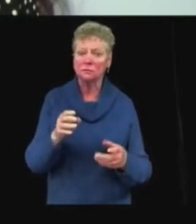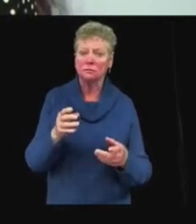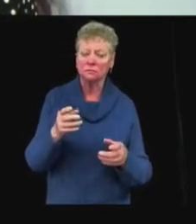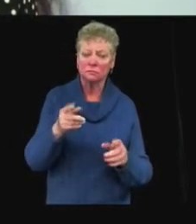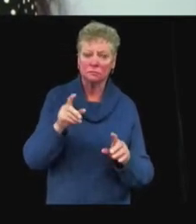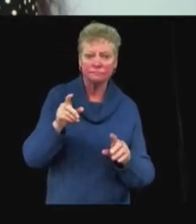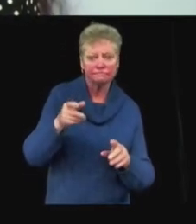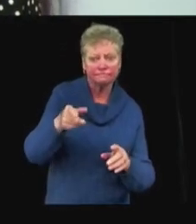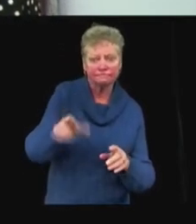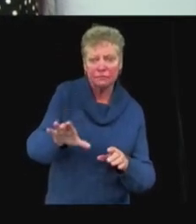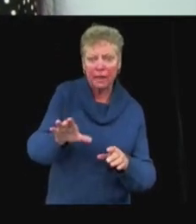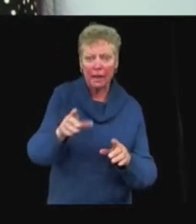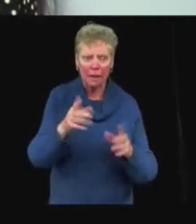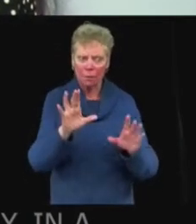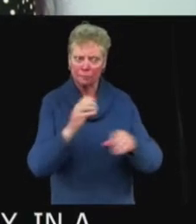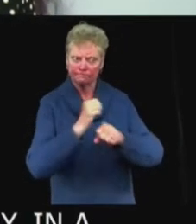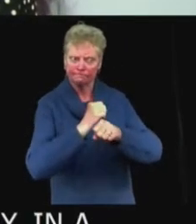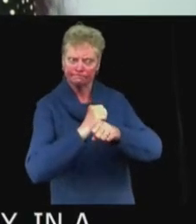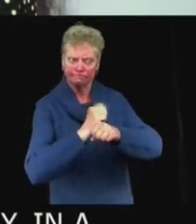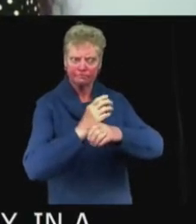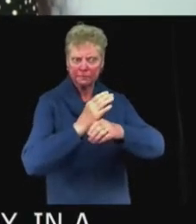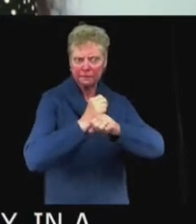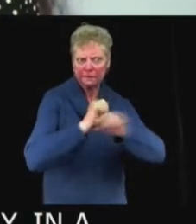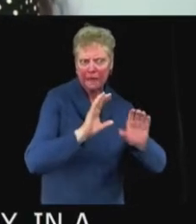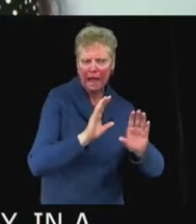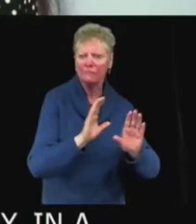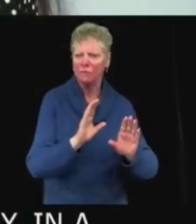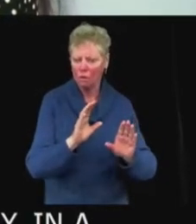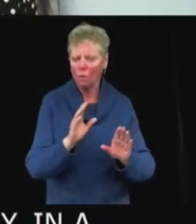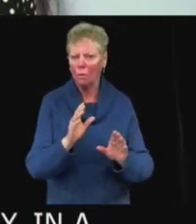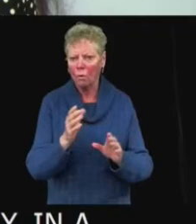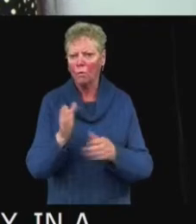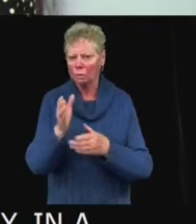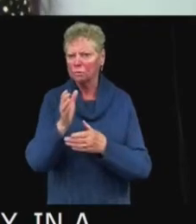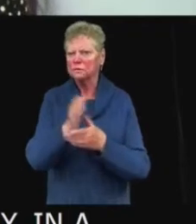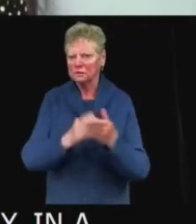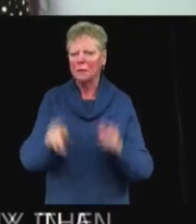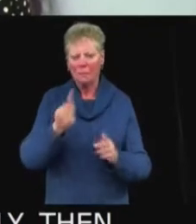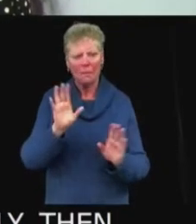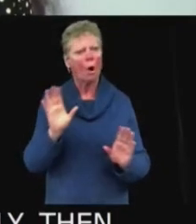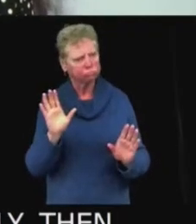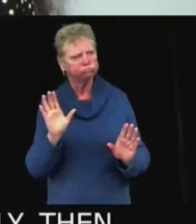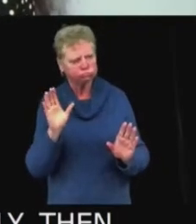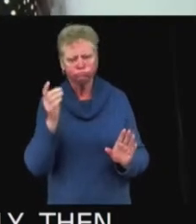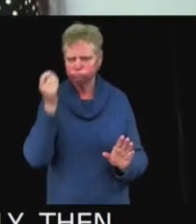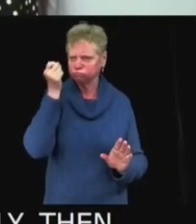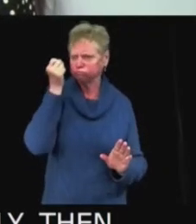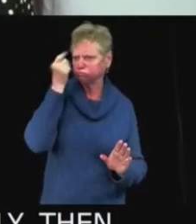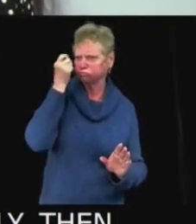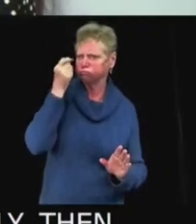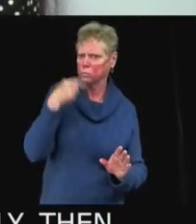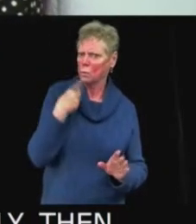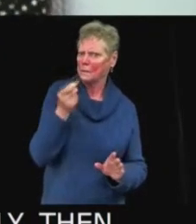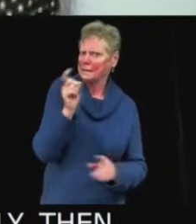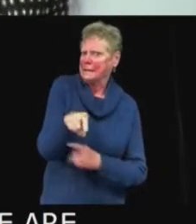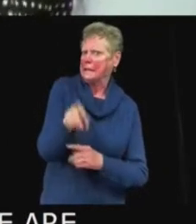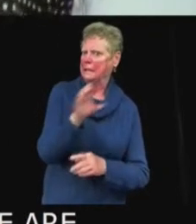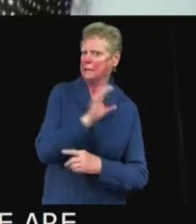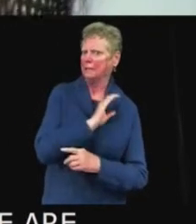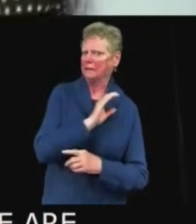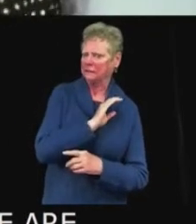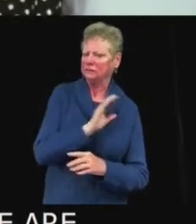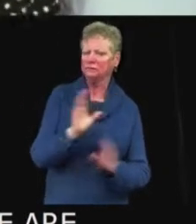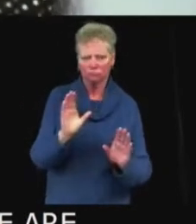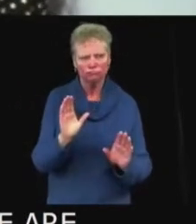way, in a way that maintains public safety, then largely people are going to understand that the police are necessary in that scenario, and also, of